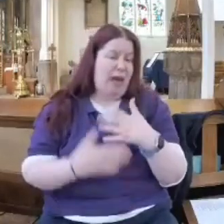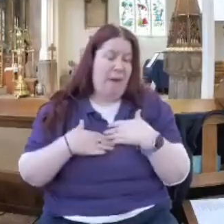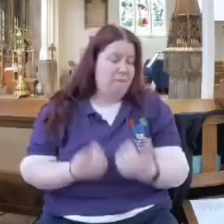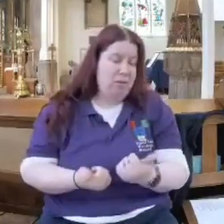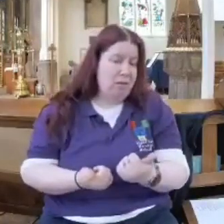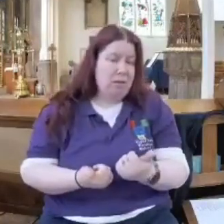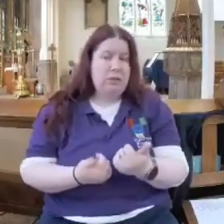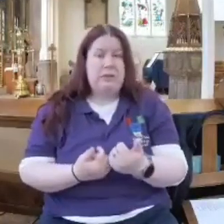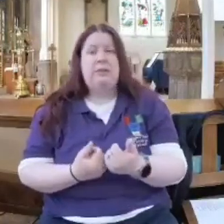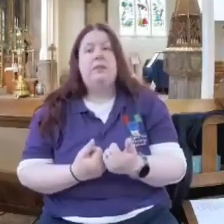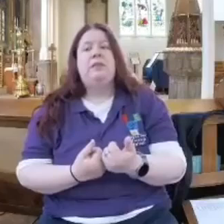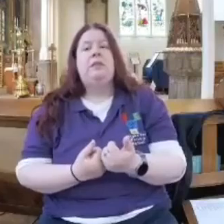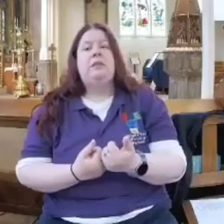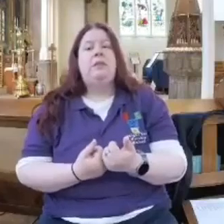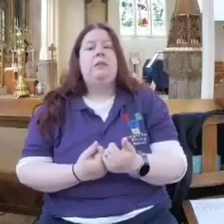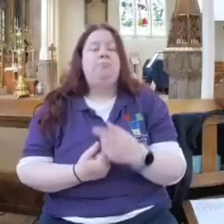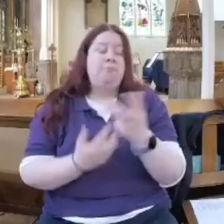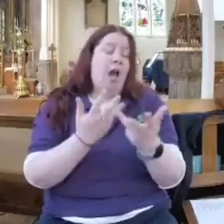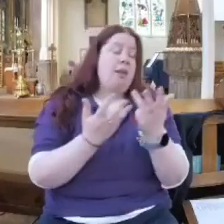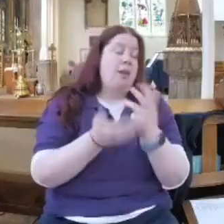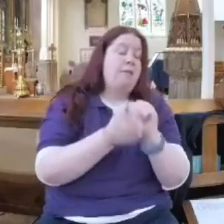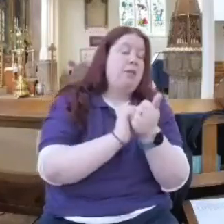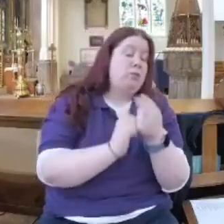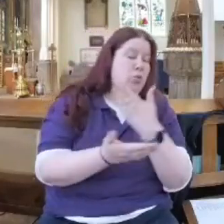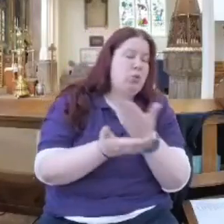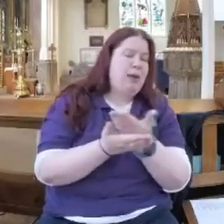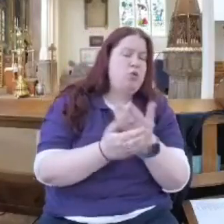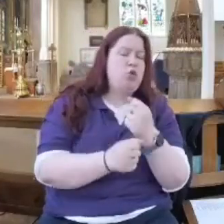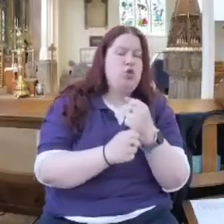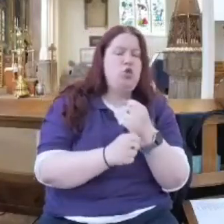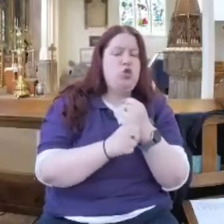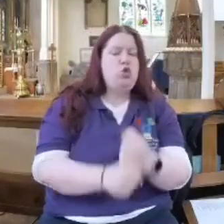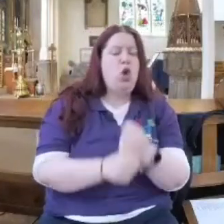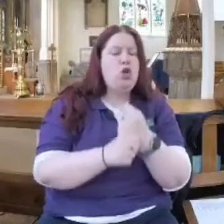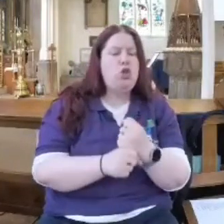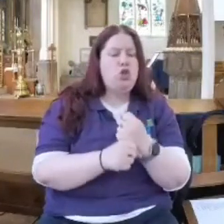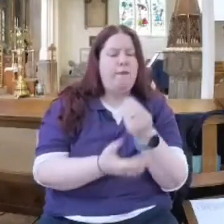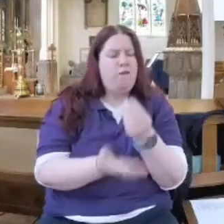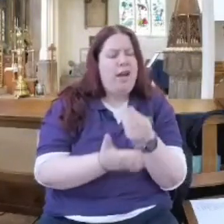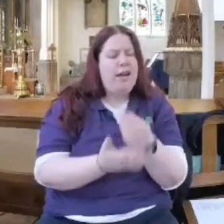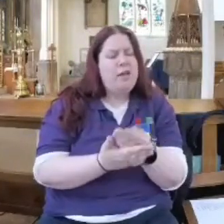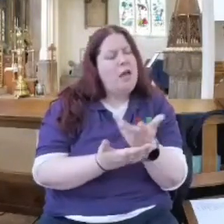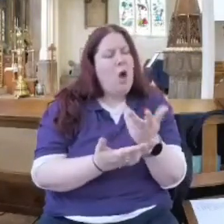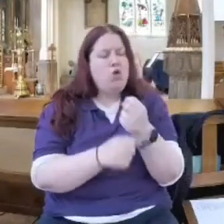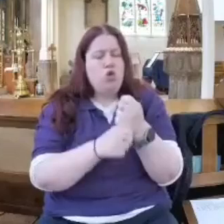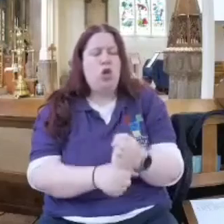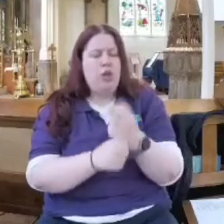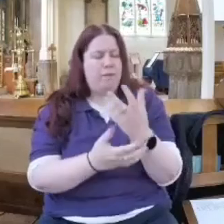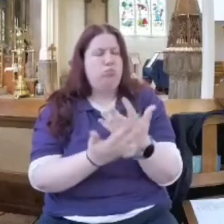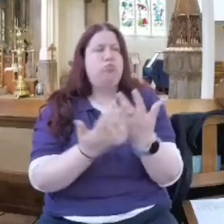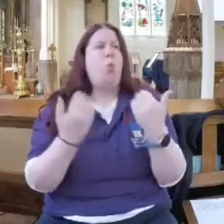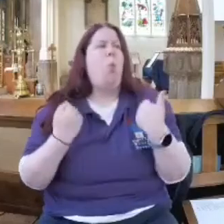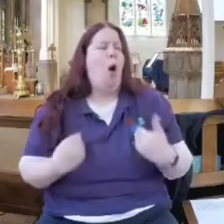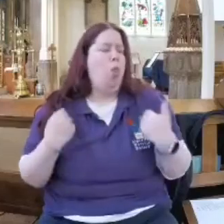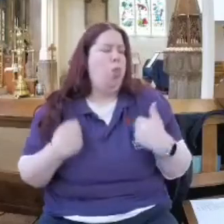Another of my friends focuses on church finance, saying that the immense wealth controlled by church commissioners